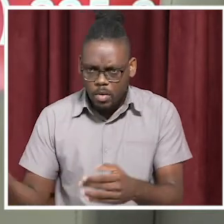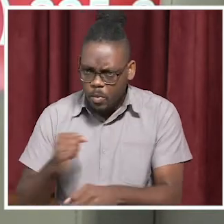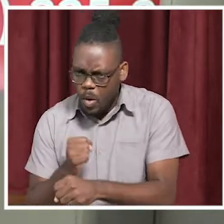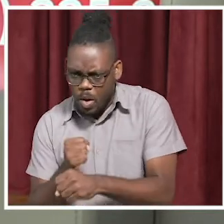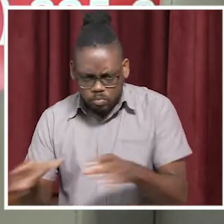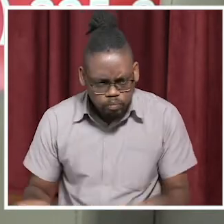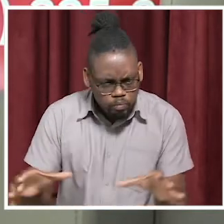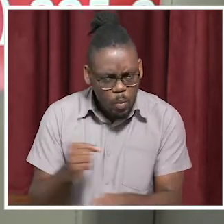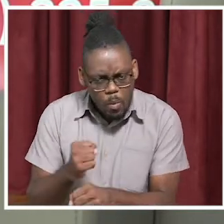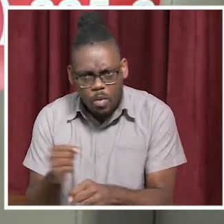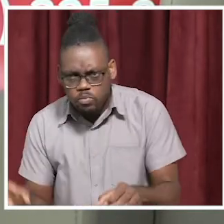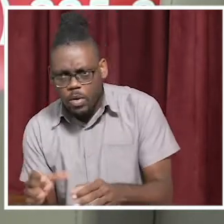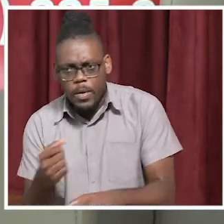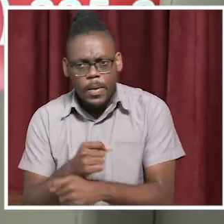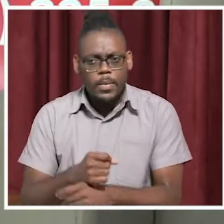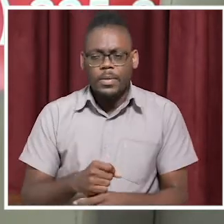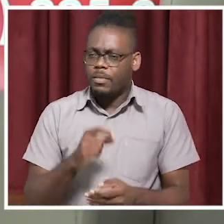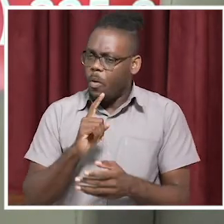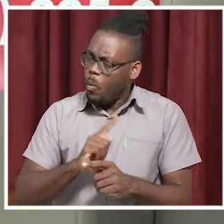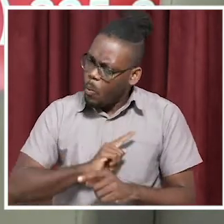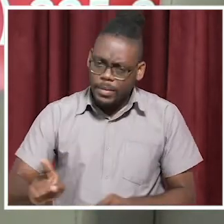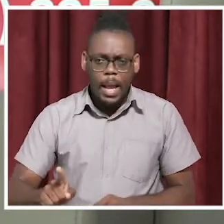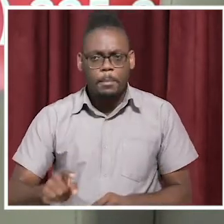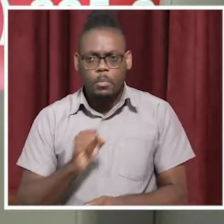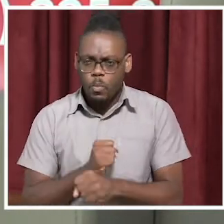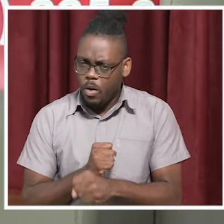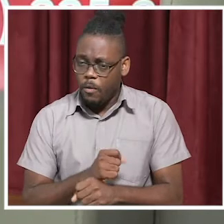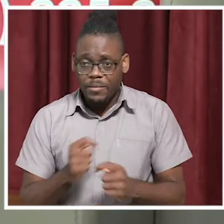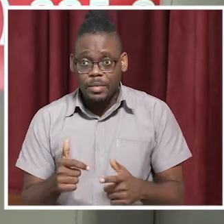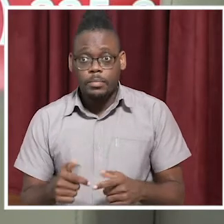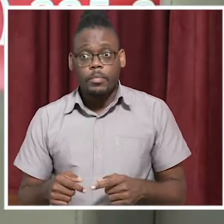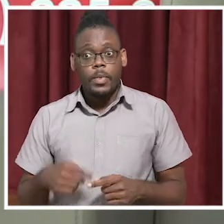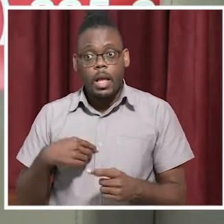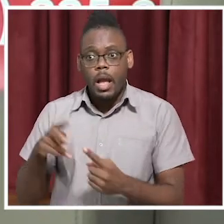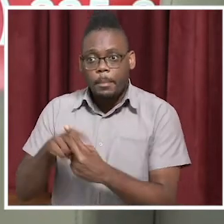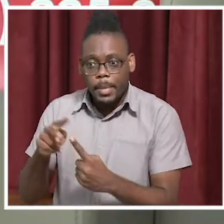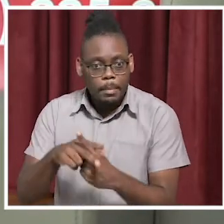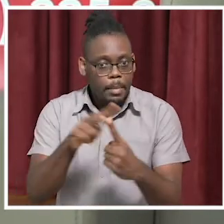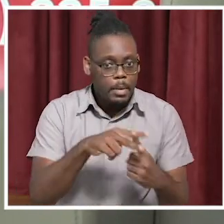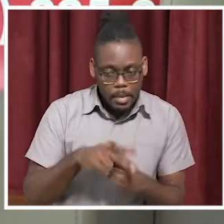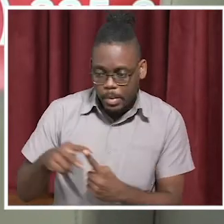at the end of the day, there are lots of people who have been applying. So you want to make sure now that you've been